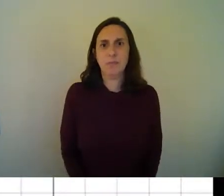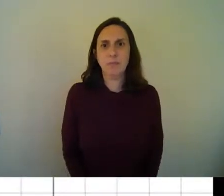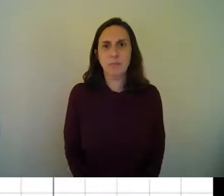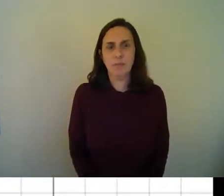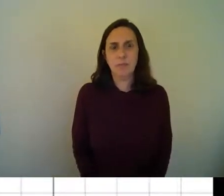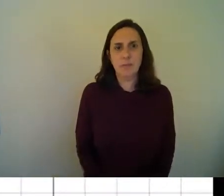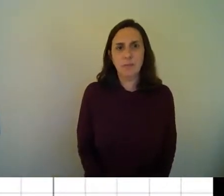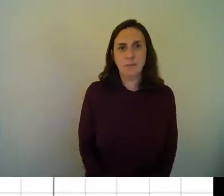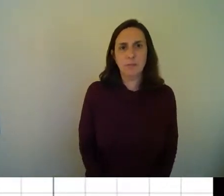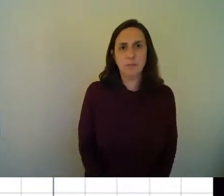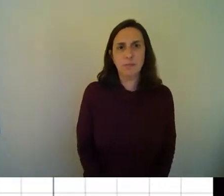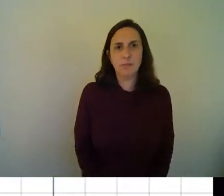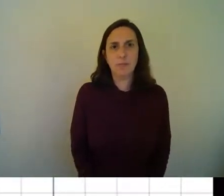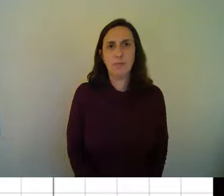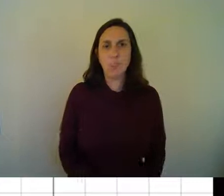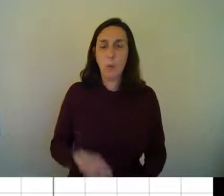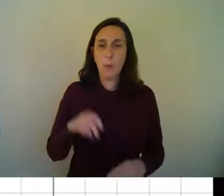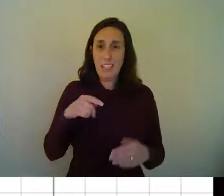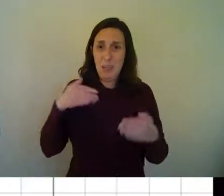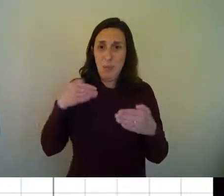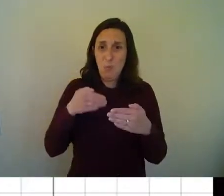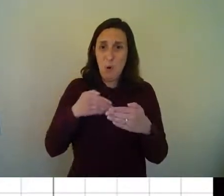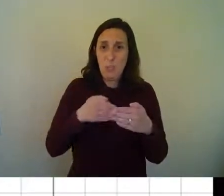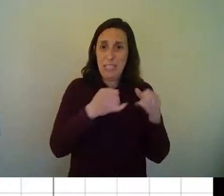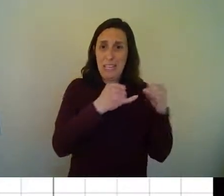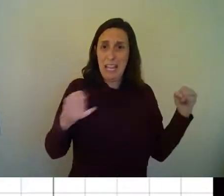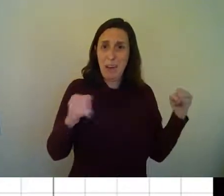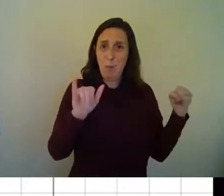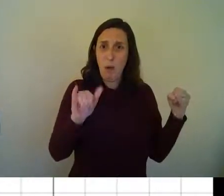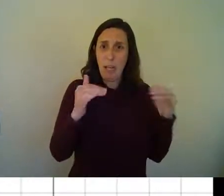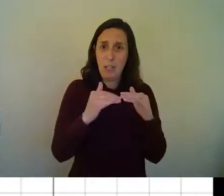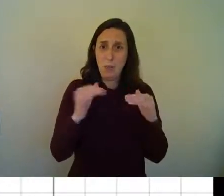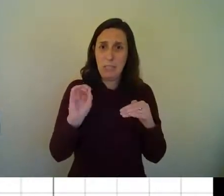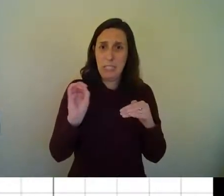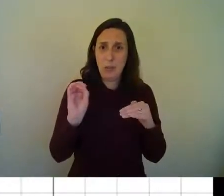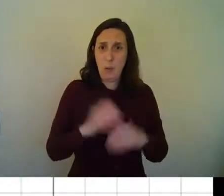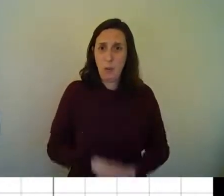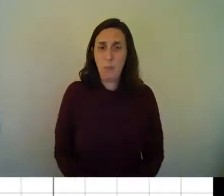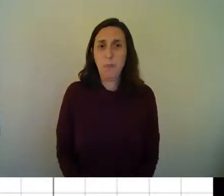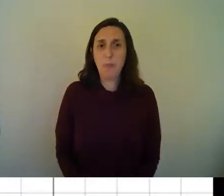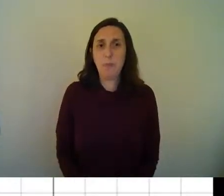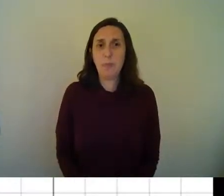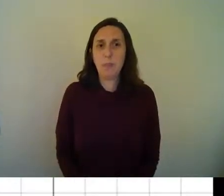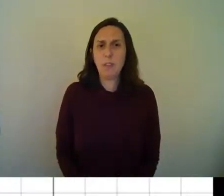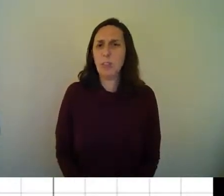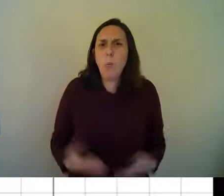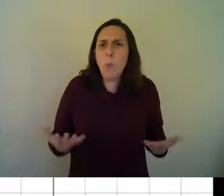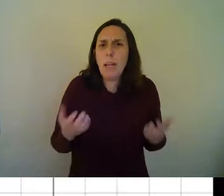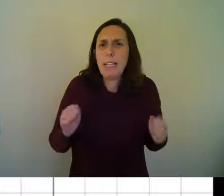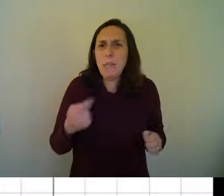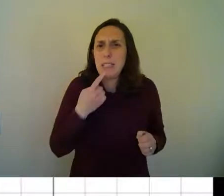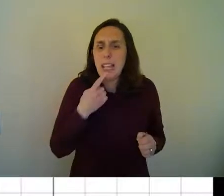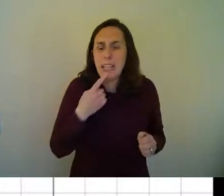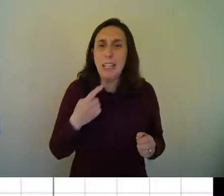So it's approaching the line of y equals 0. What we can say is as we get towards